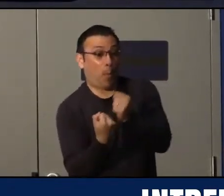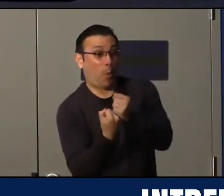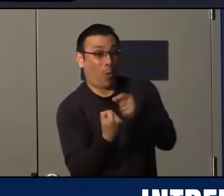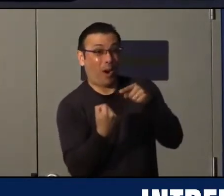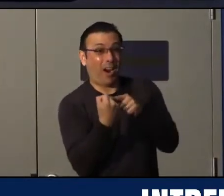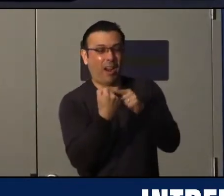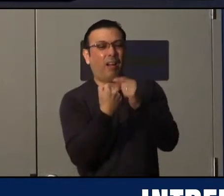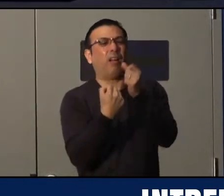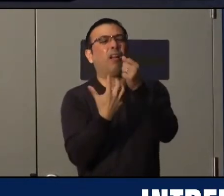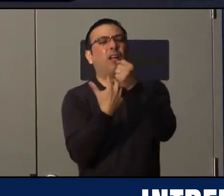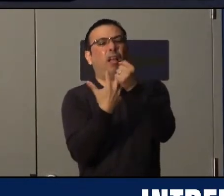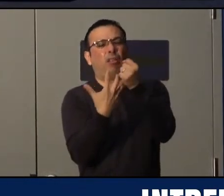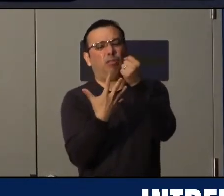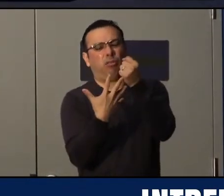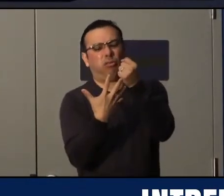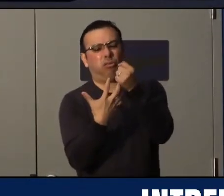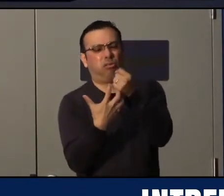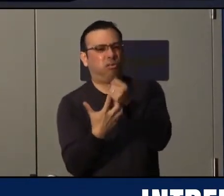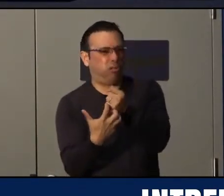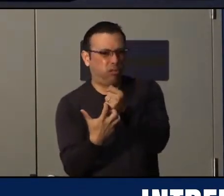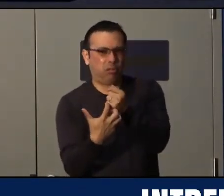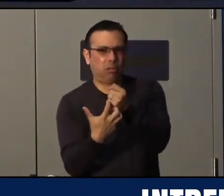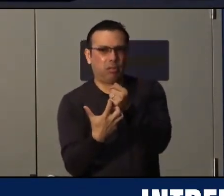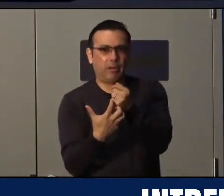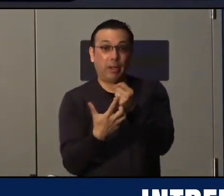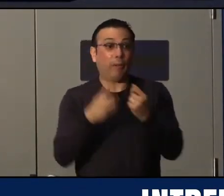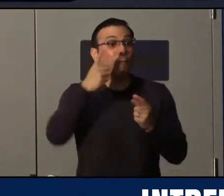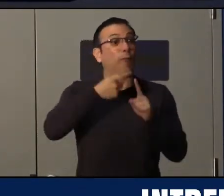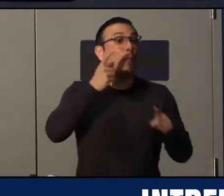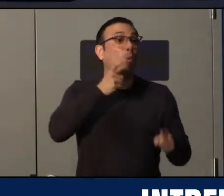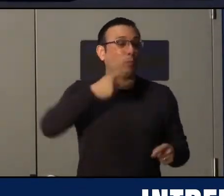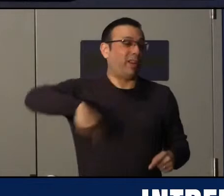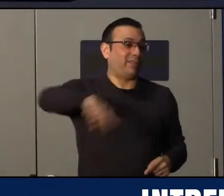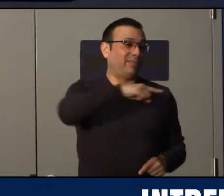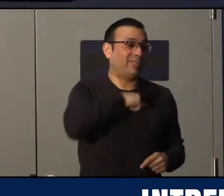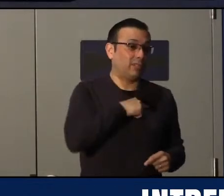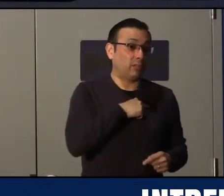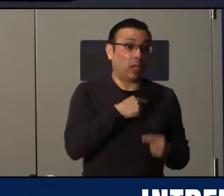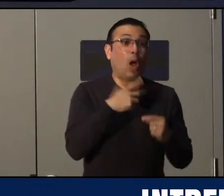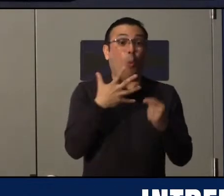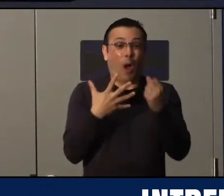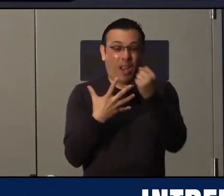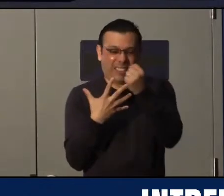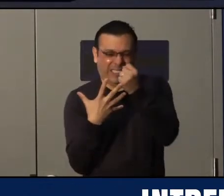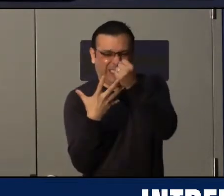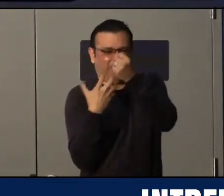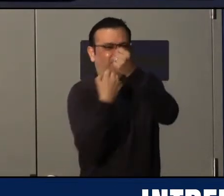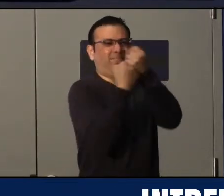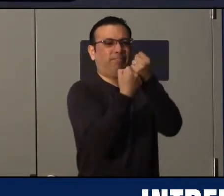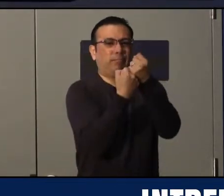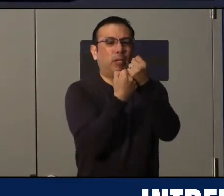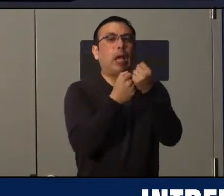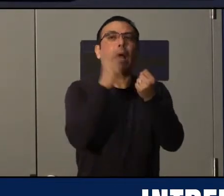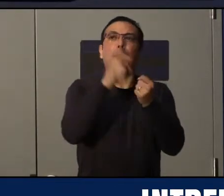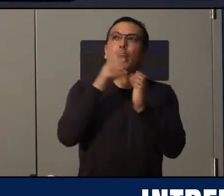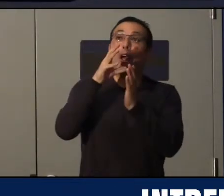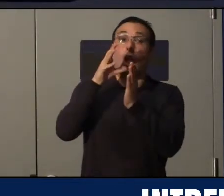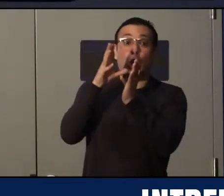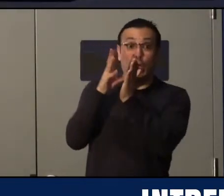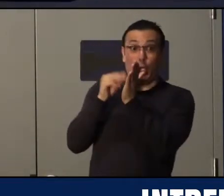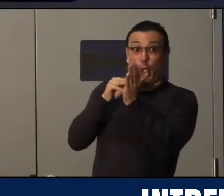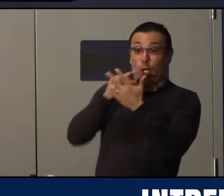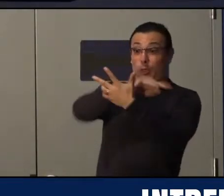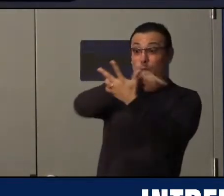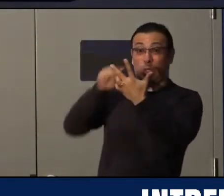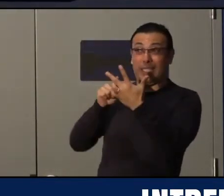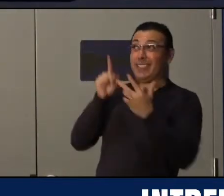planet with. To survive and thrive, we must bring these three simple lessons of planet, Earthling, and thin